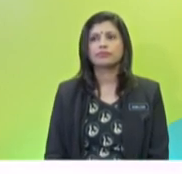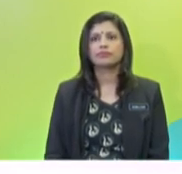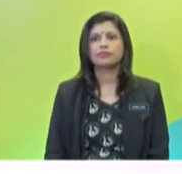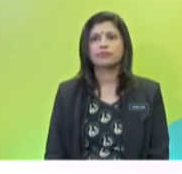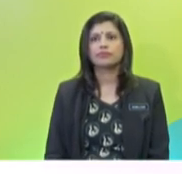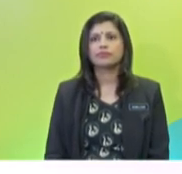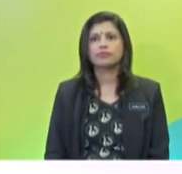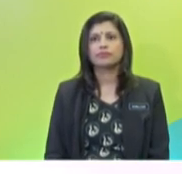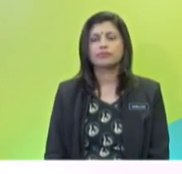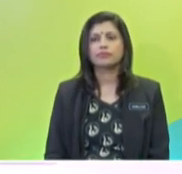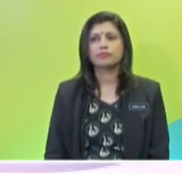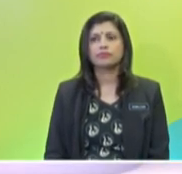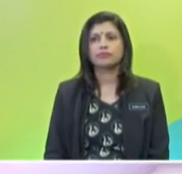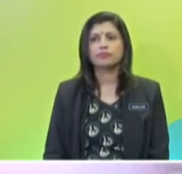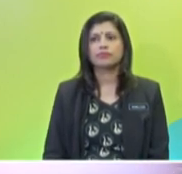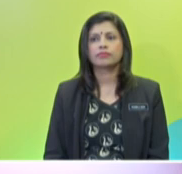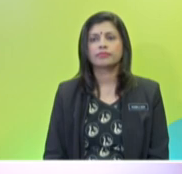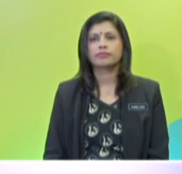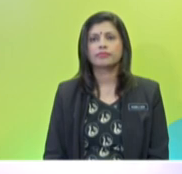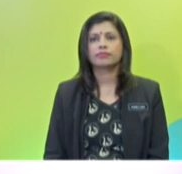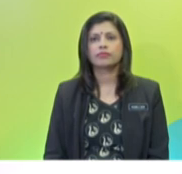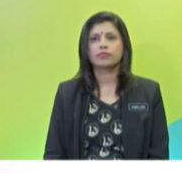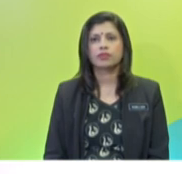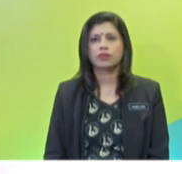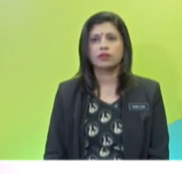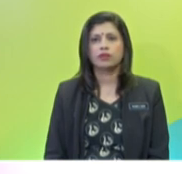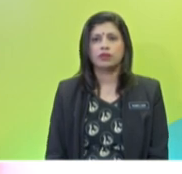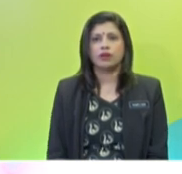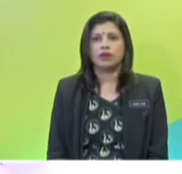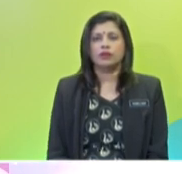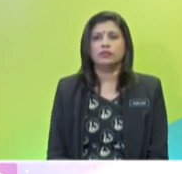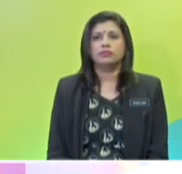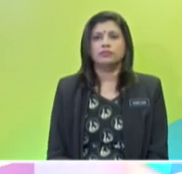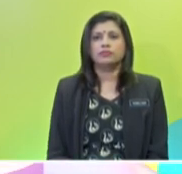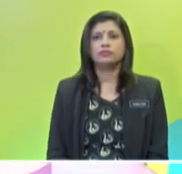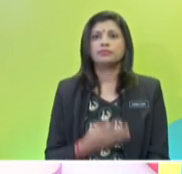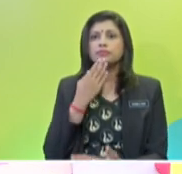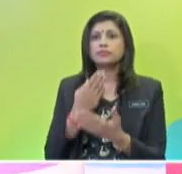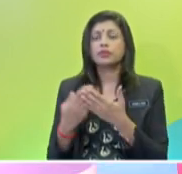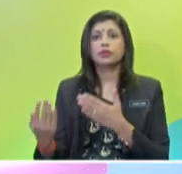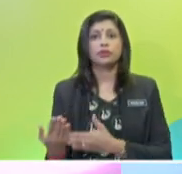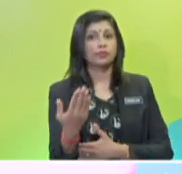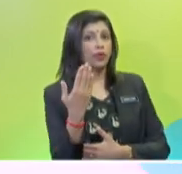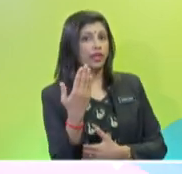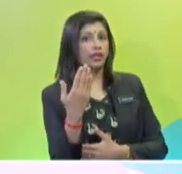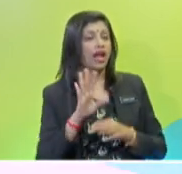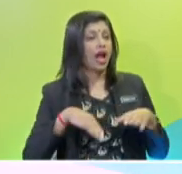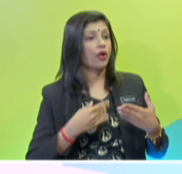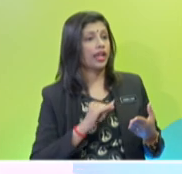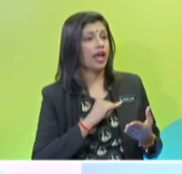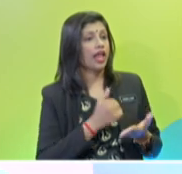Unit 5. Lesson 7. Activity 2. Good morning. How can I help